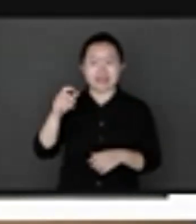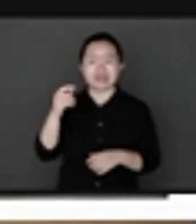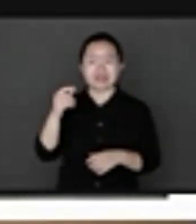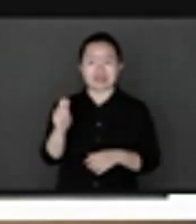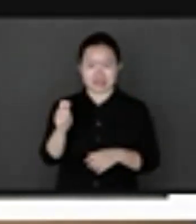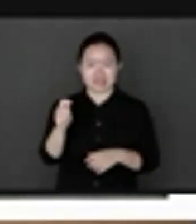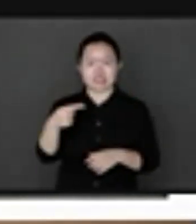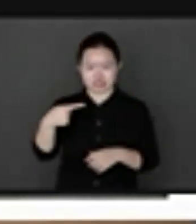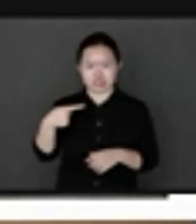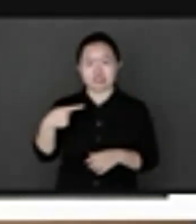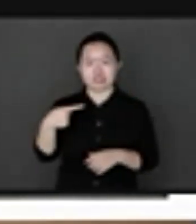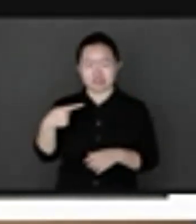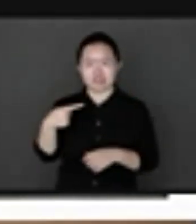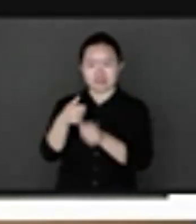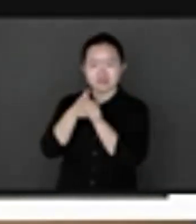1.